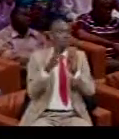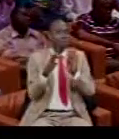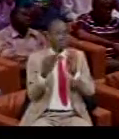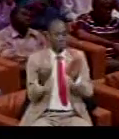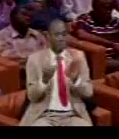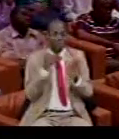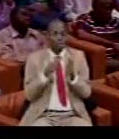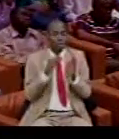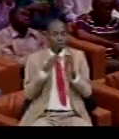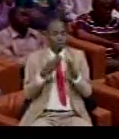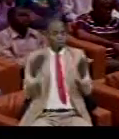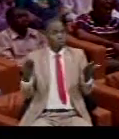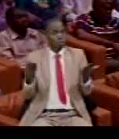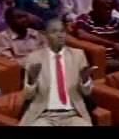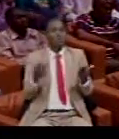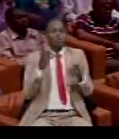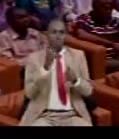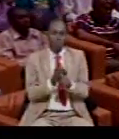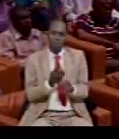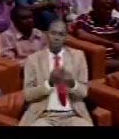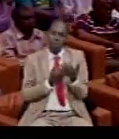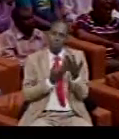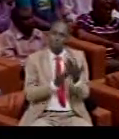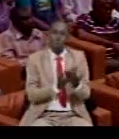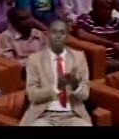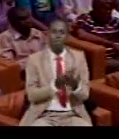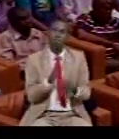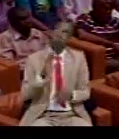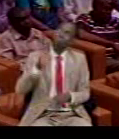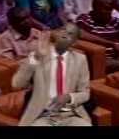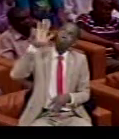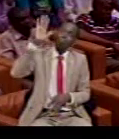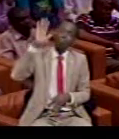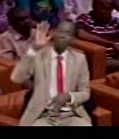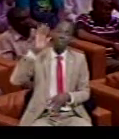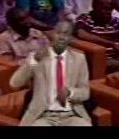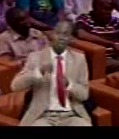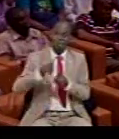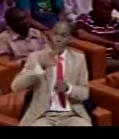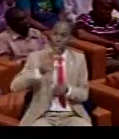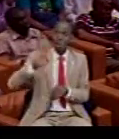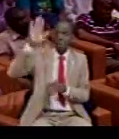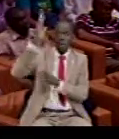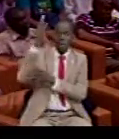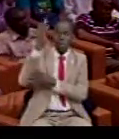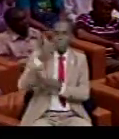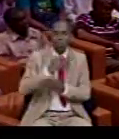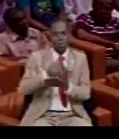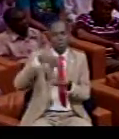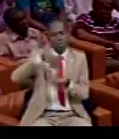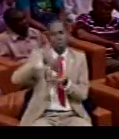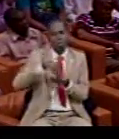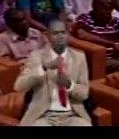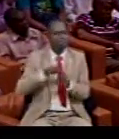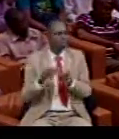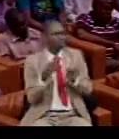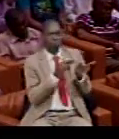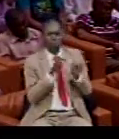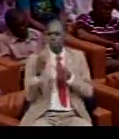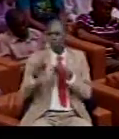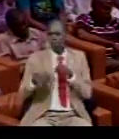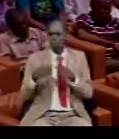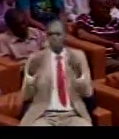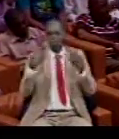and stand up. As you stand up, you are telling the Lord, oh Lord, I'm here. I want